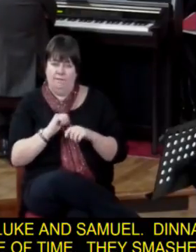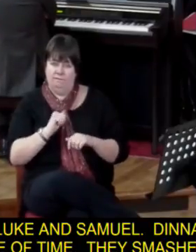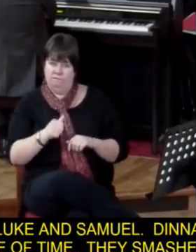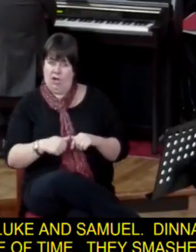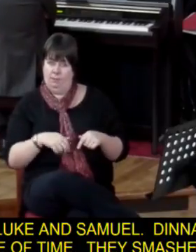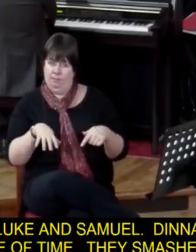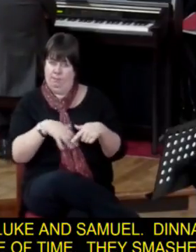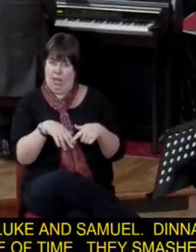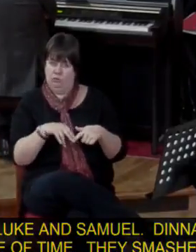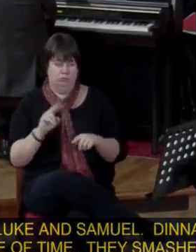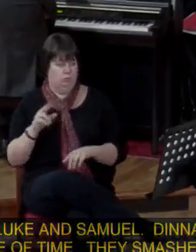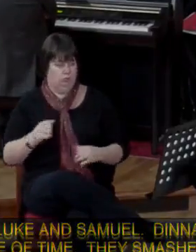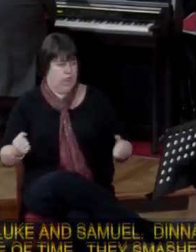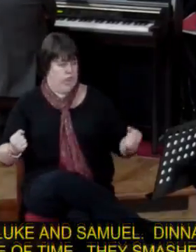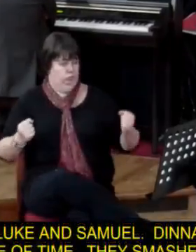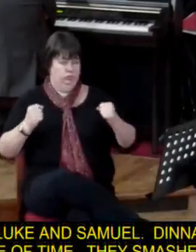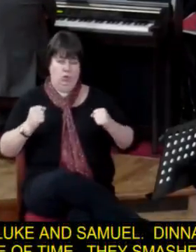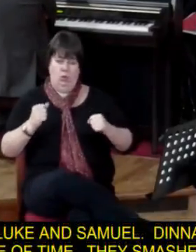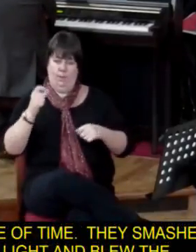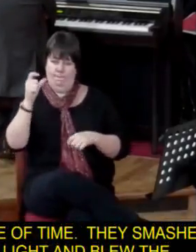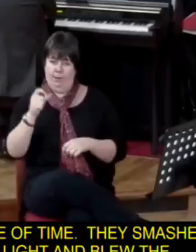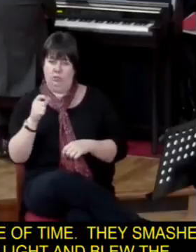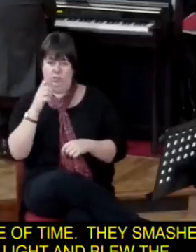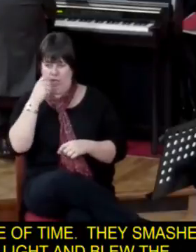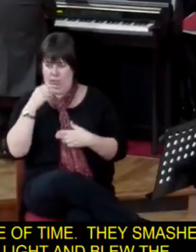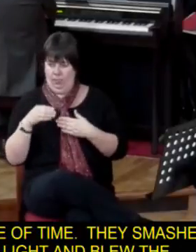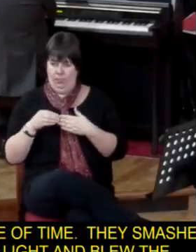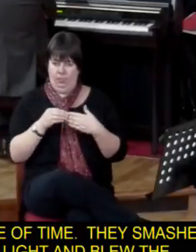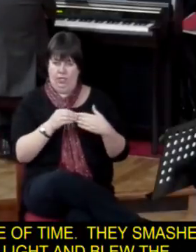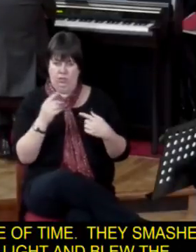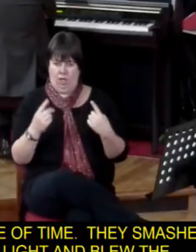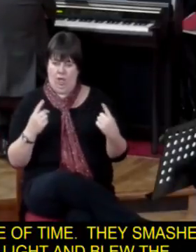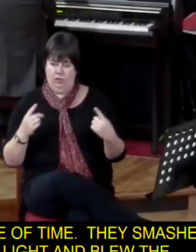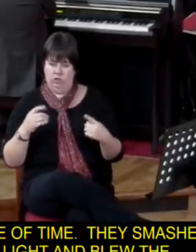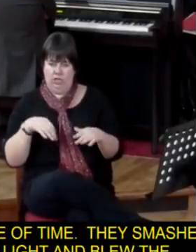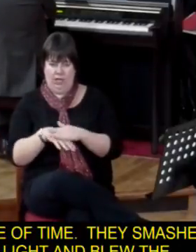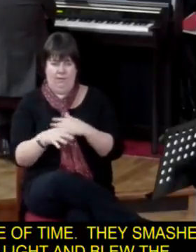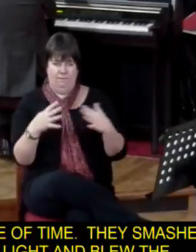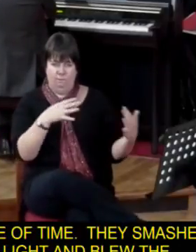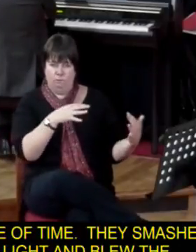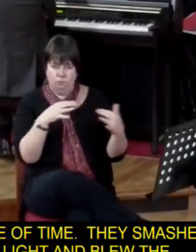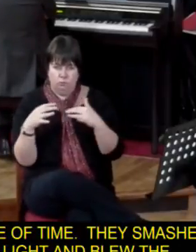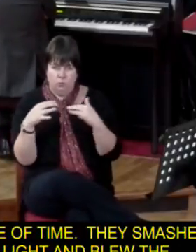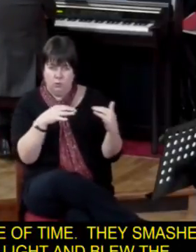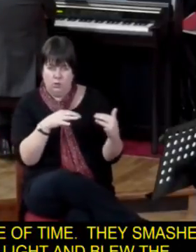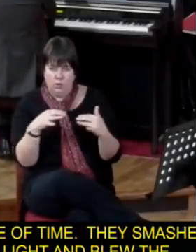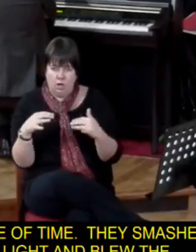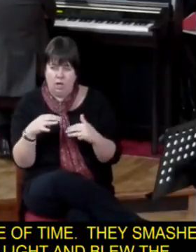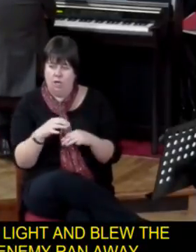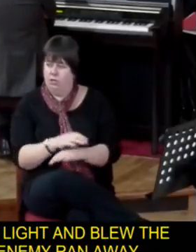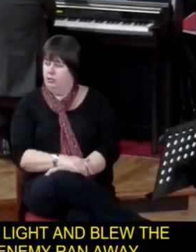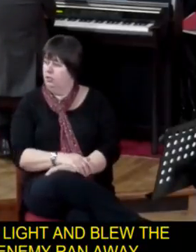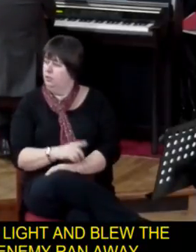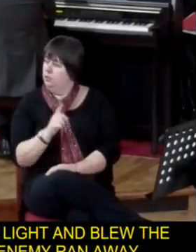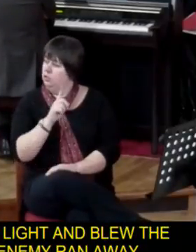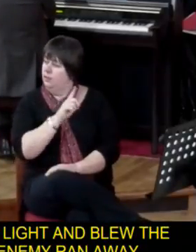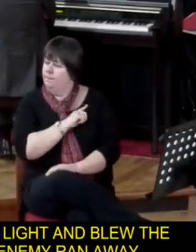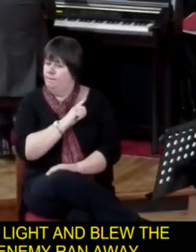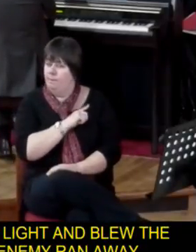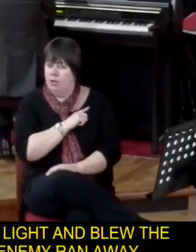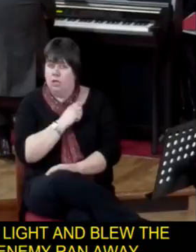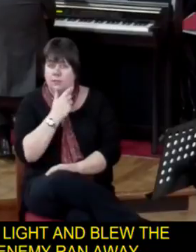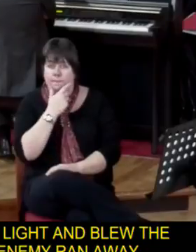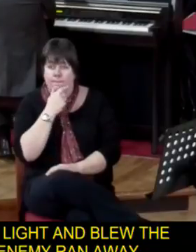in himself, would be able to lead others in going into battle? But that was because, boys and girls,